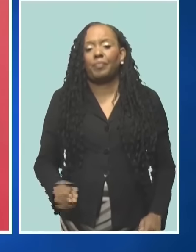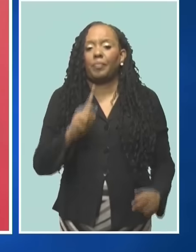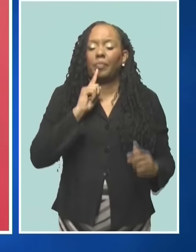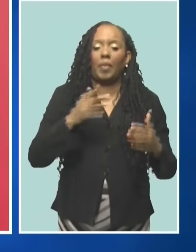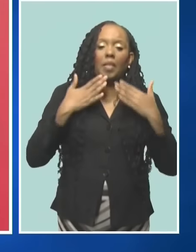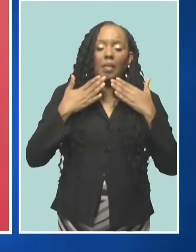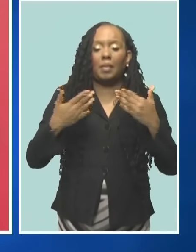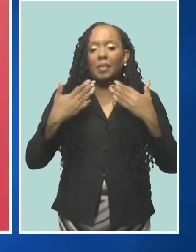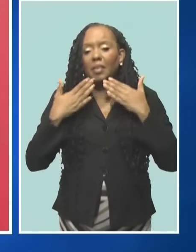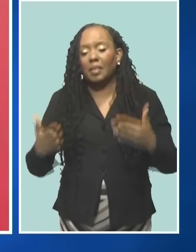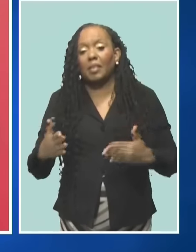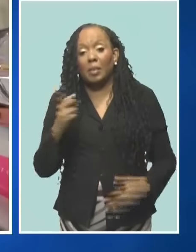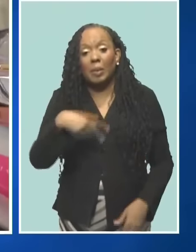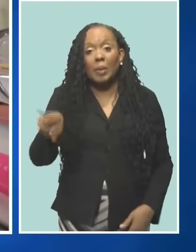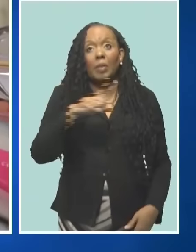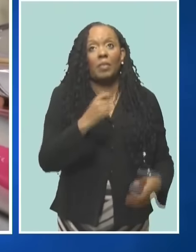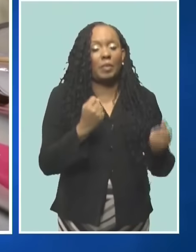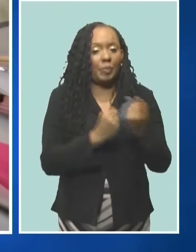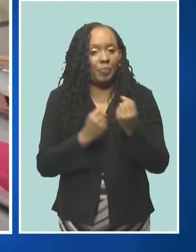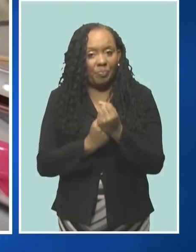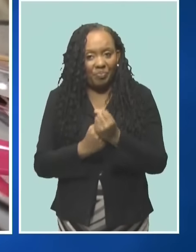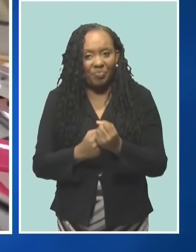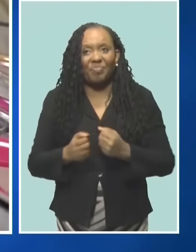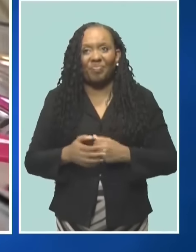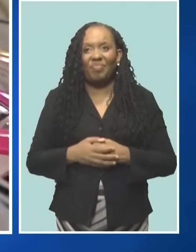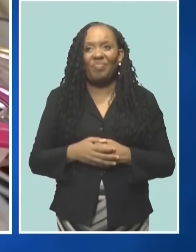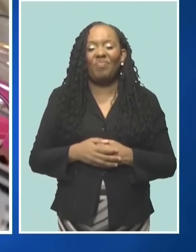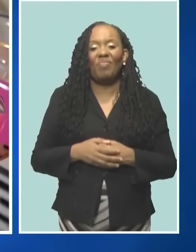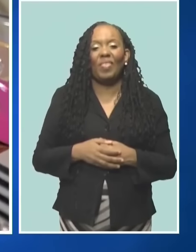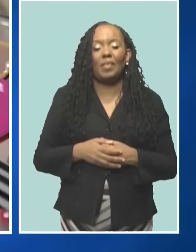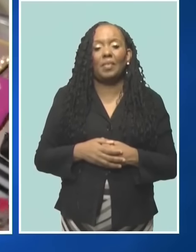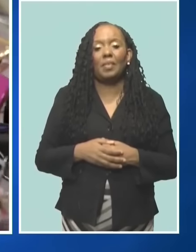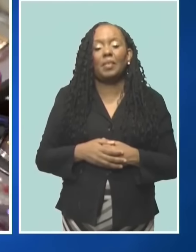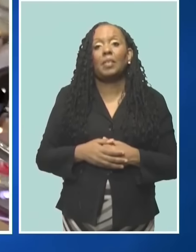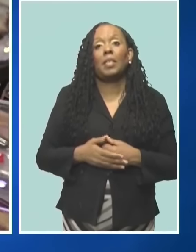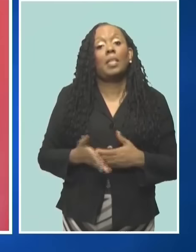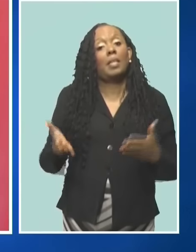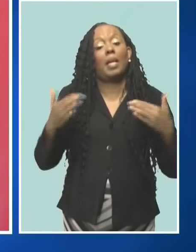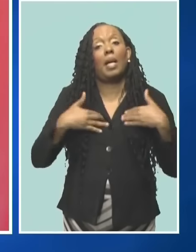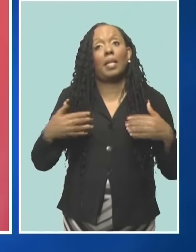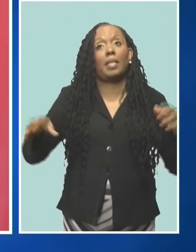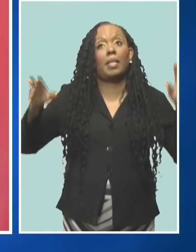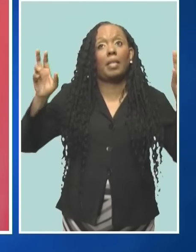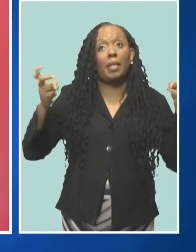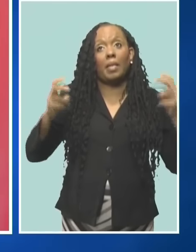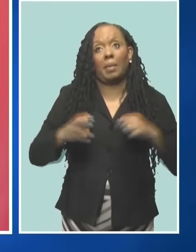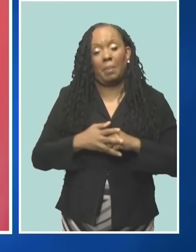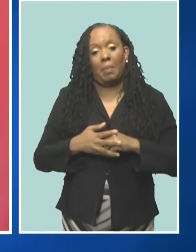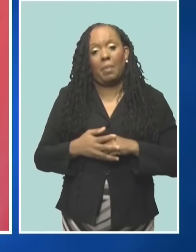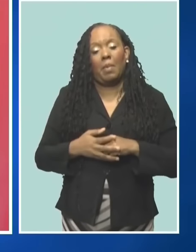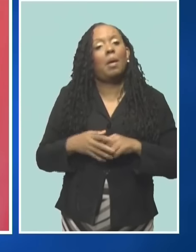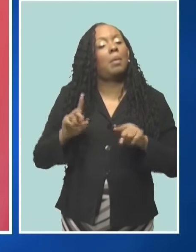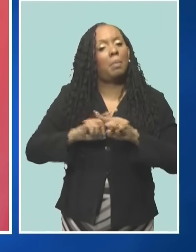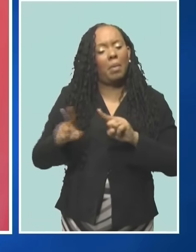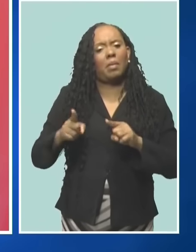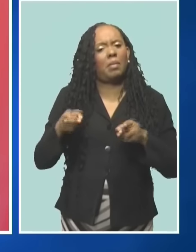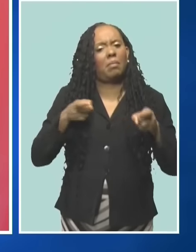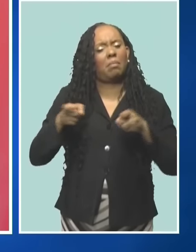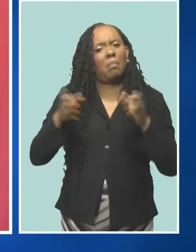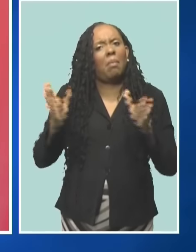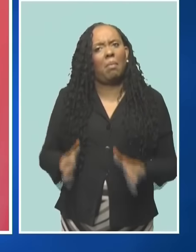you all for that support. Against the theme, Entrepreneurship for Everyone, General Manager of the Build Your Business